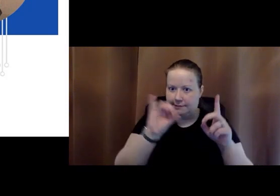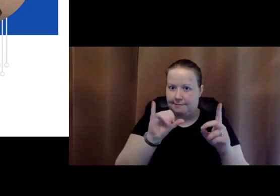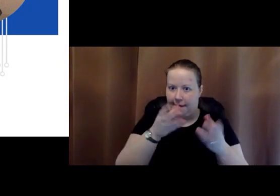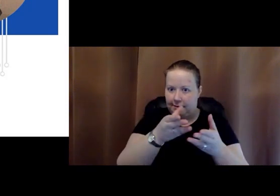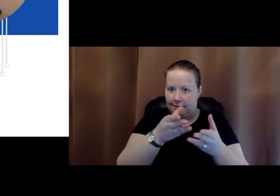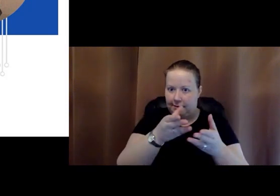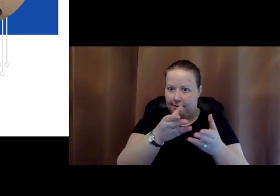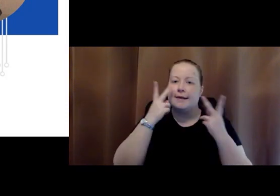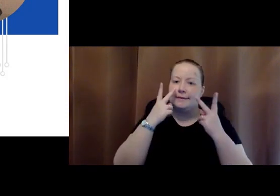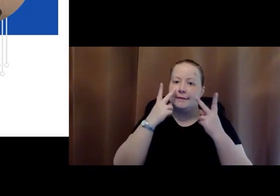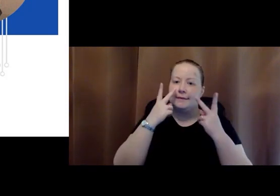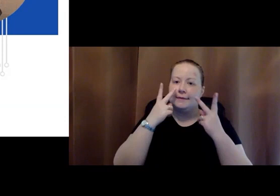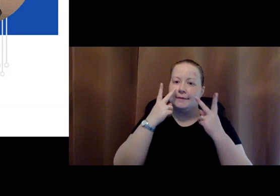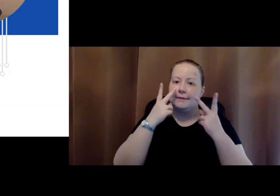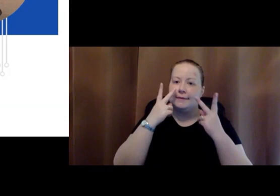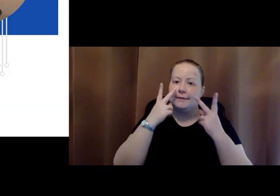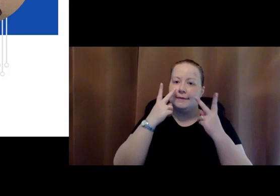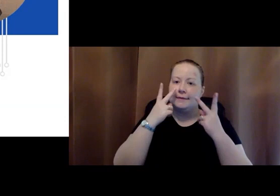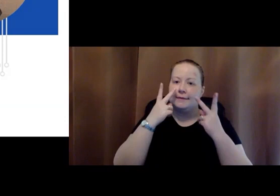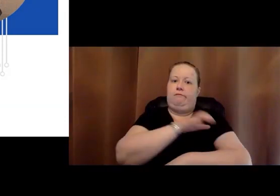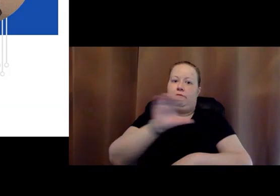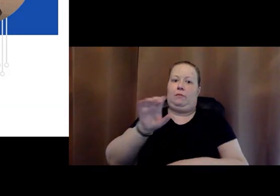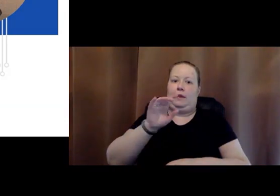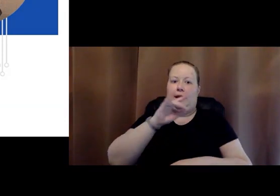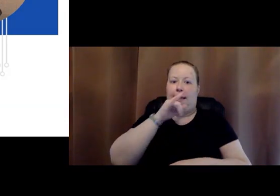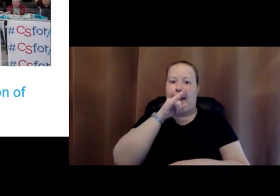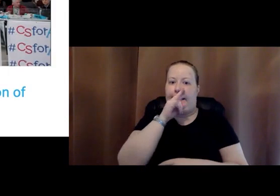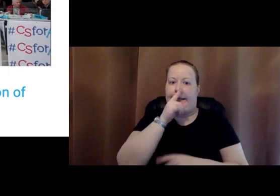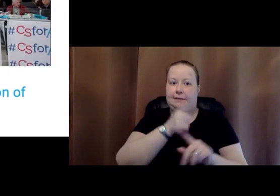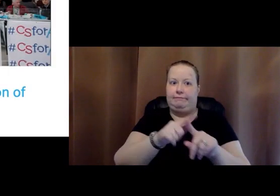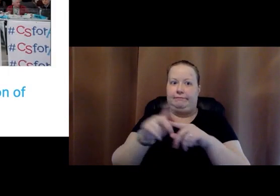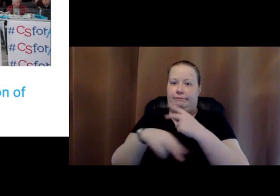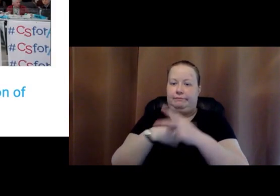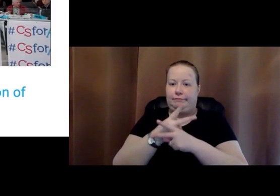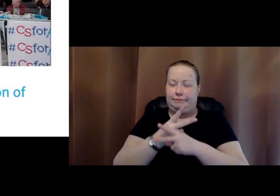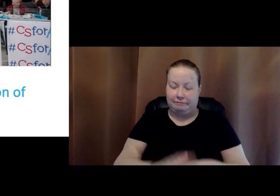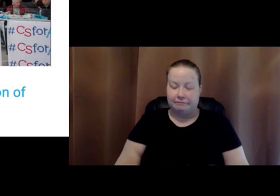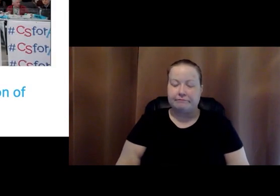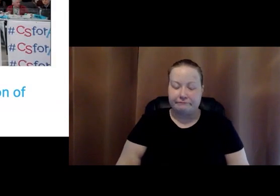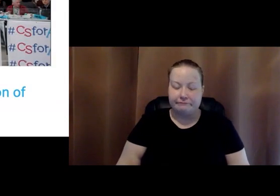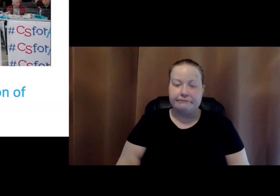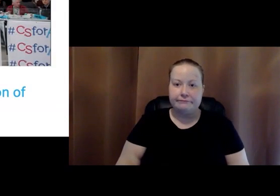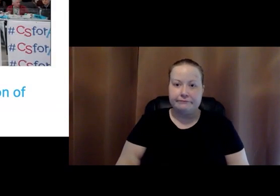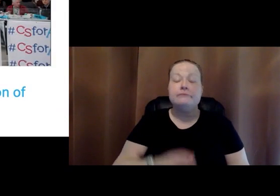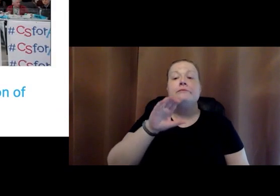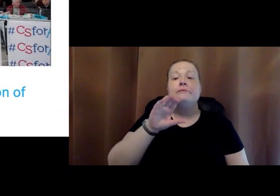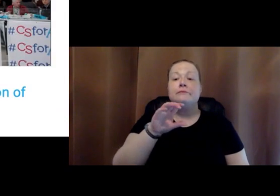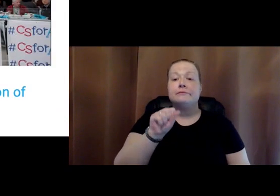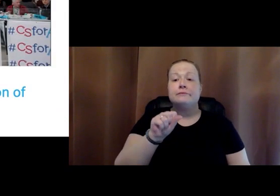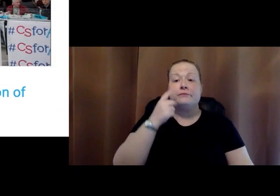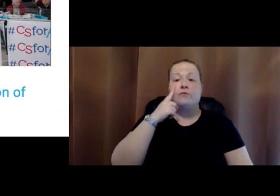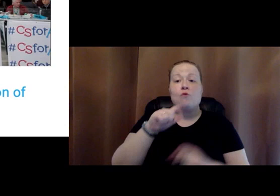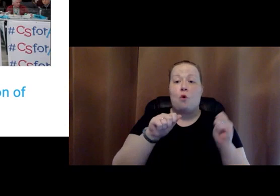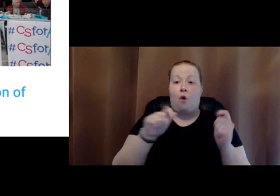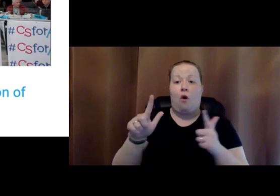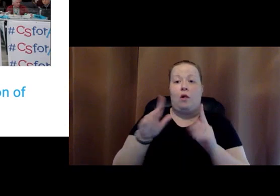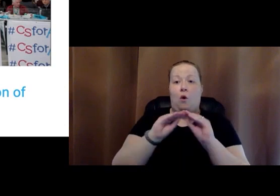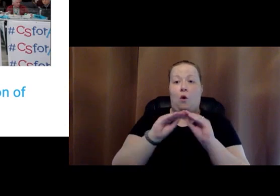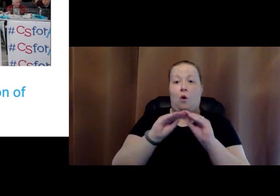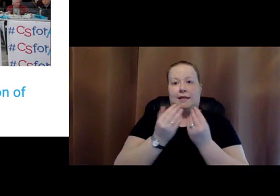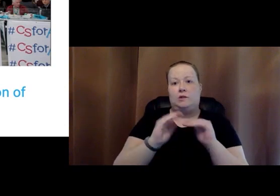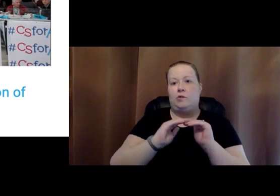are empowering kids of all kinds. So CS for All is an organization of now more than